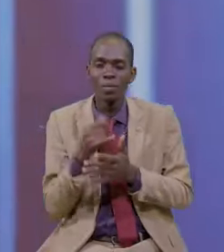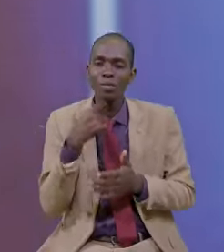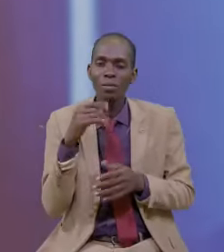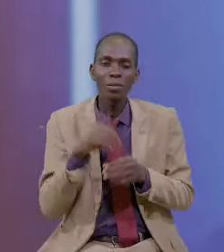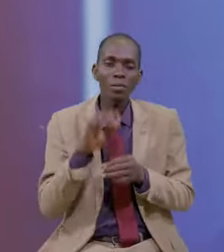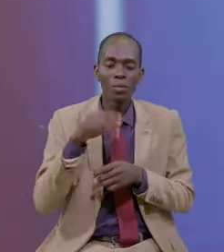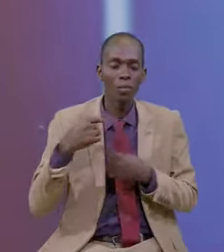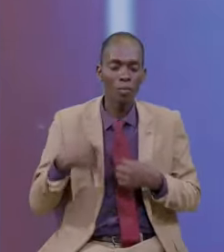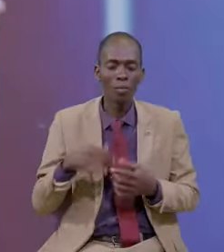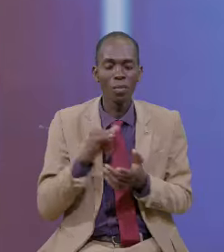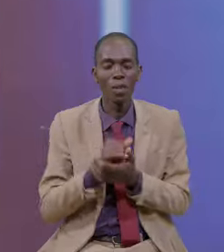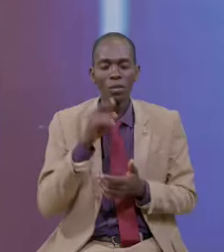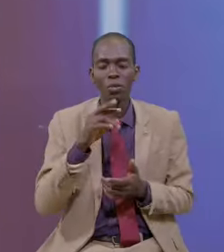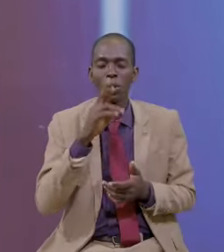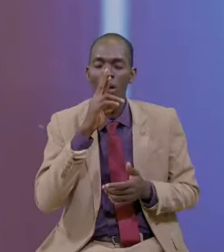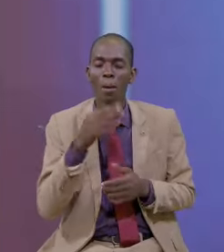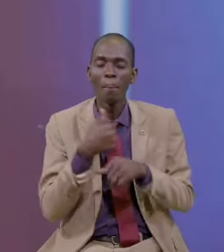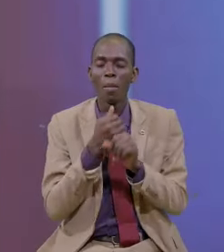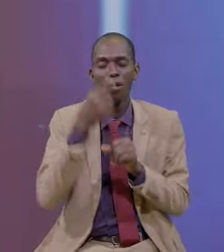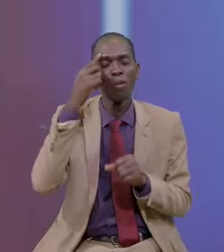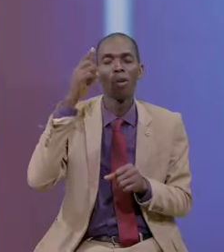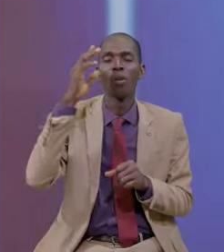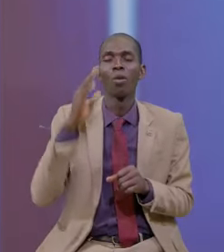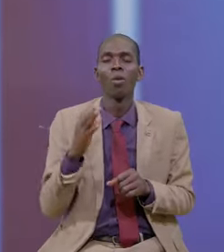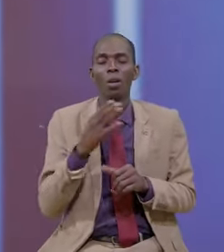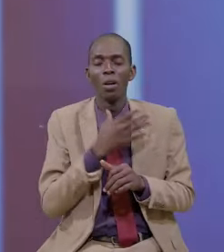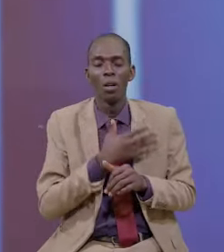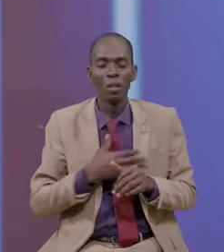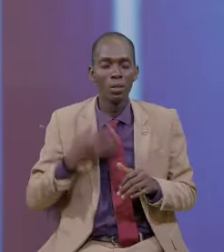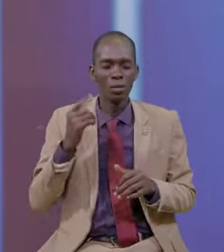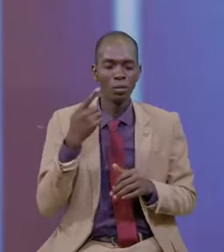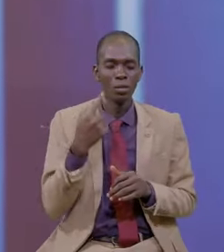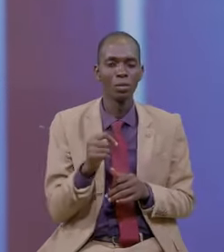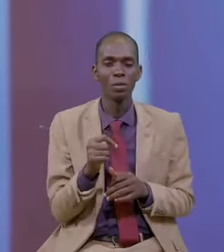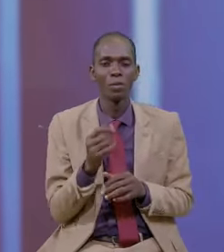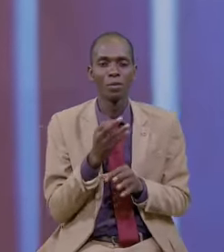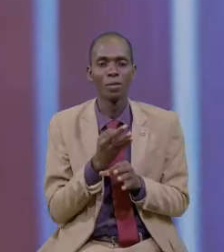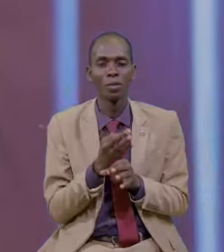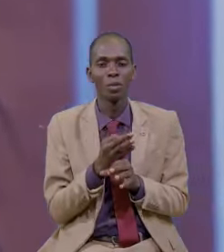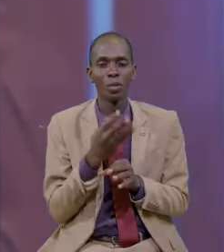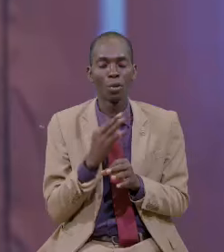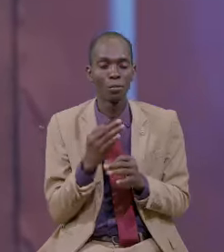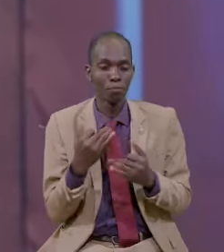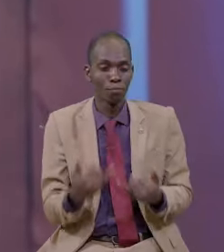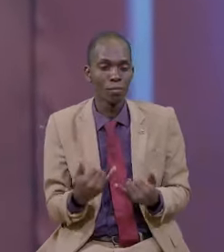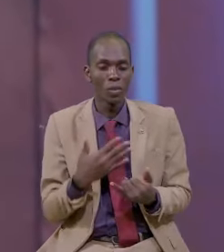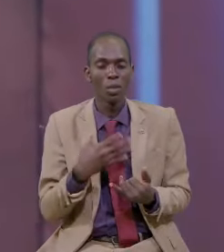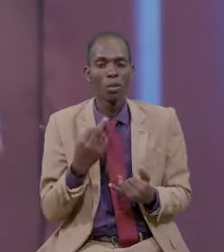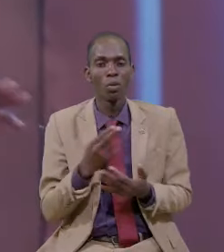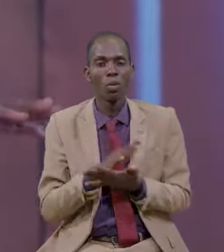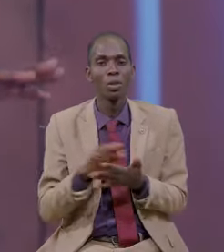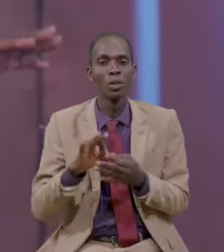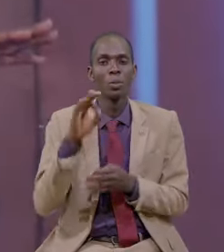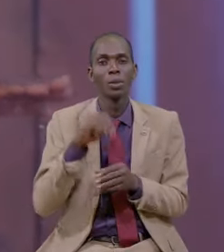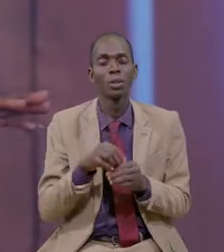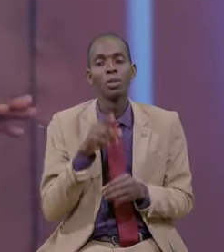God. The faith that has the presence and the power of the Holy Spirit in you, that